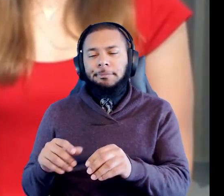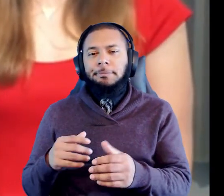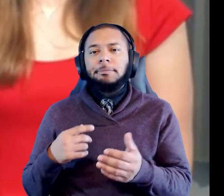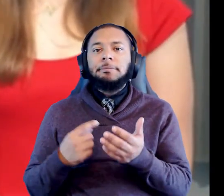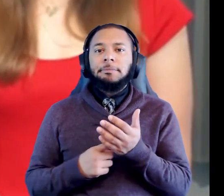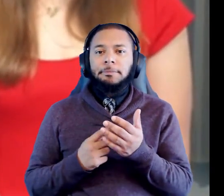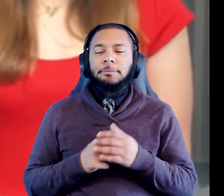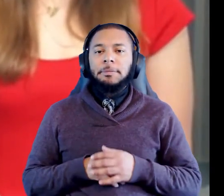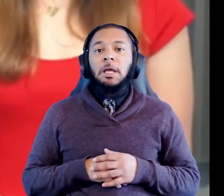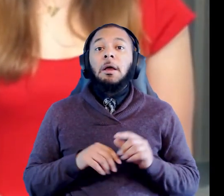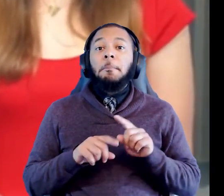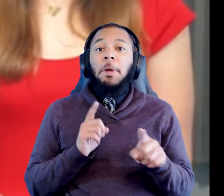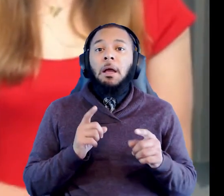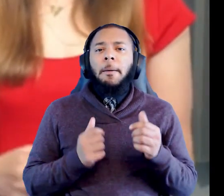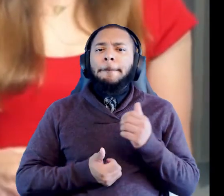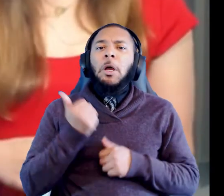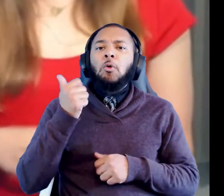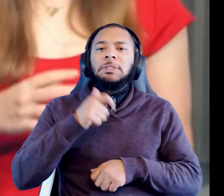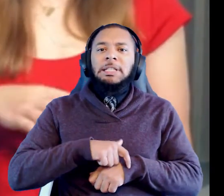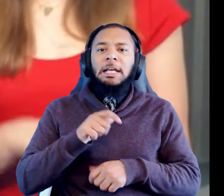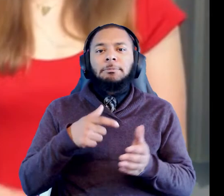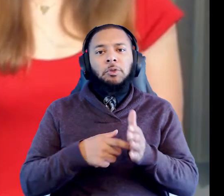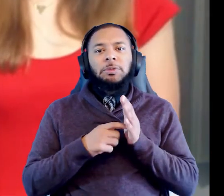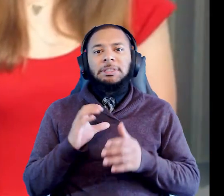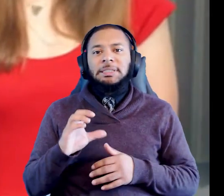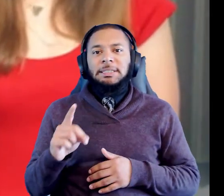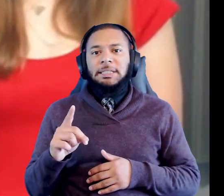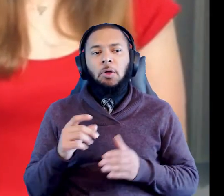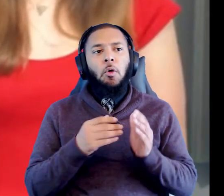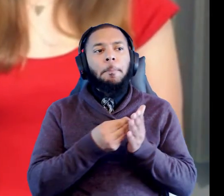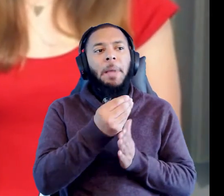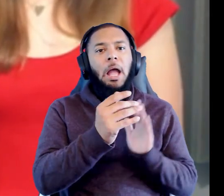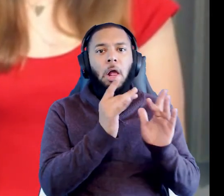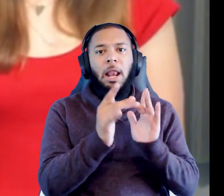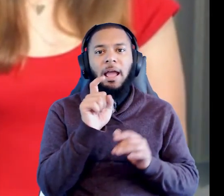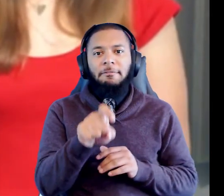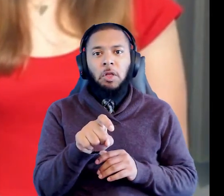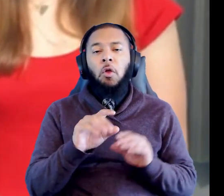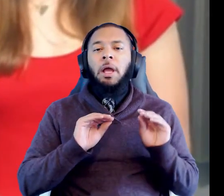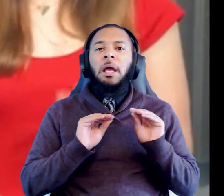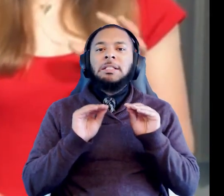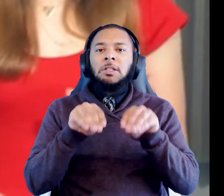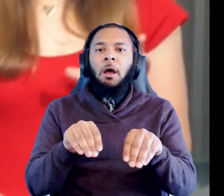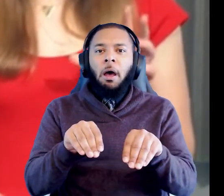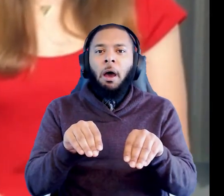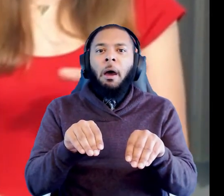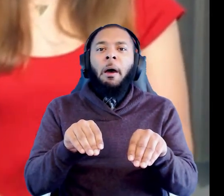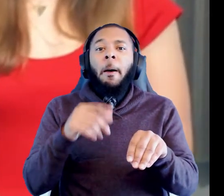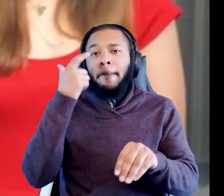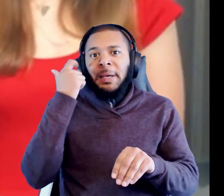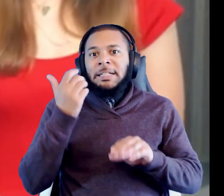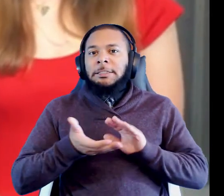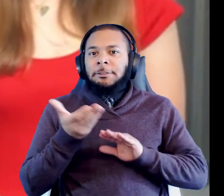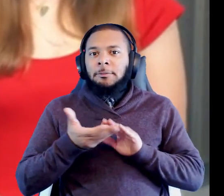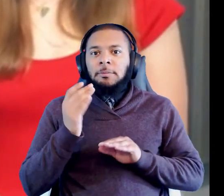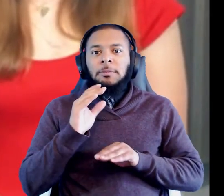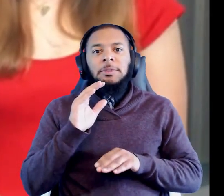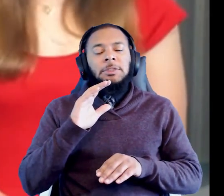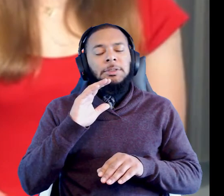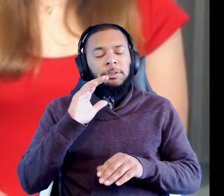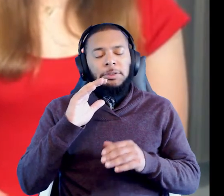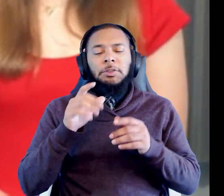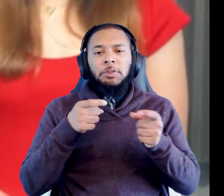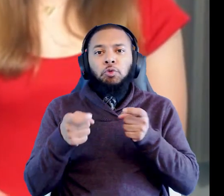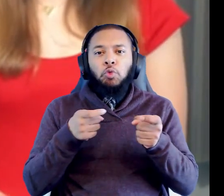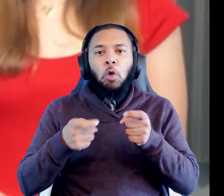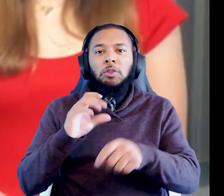are on computers but a lot of times you need a cd or need to purchase it online and install it since it's something that runs solely on your computer and